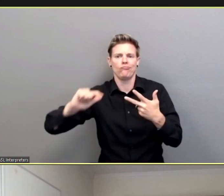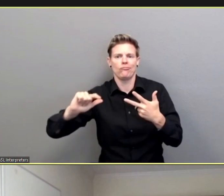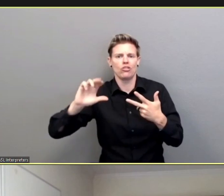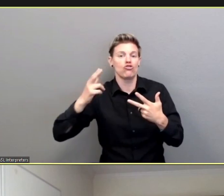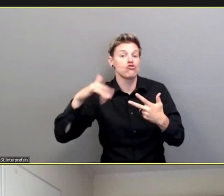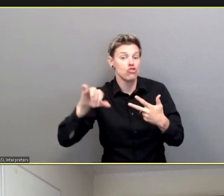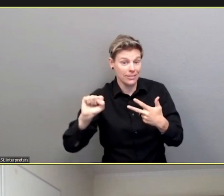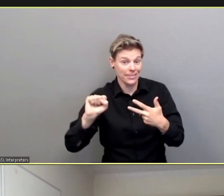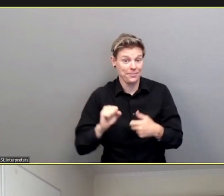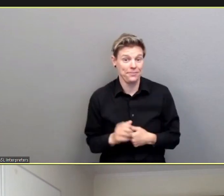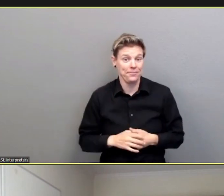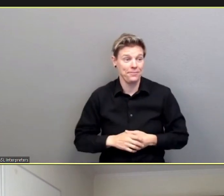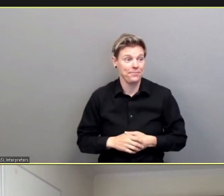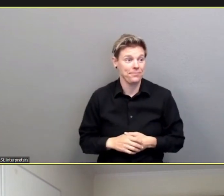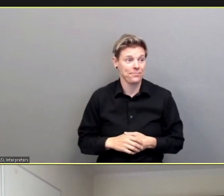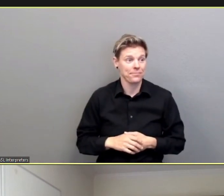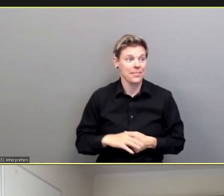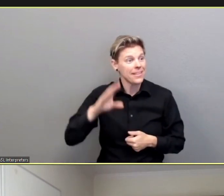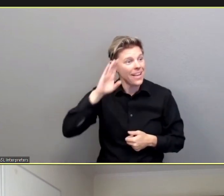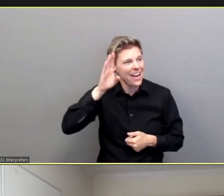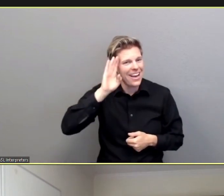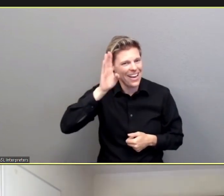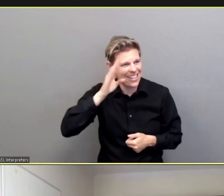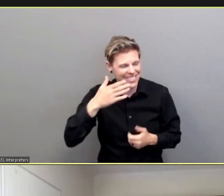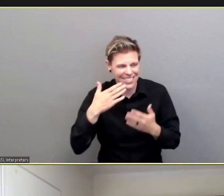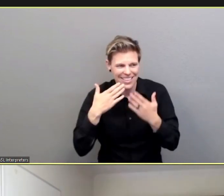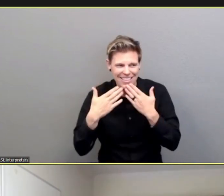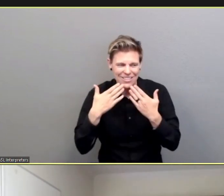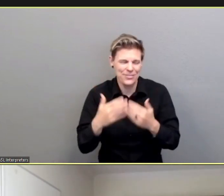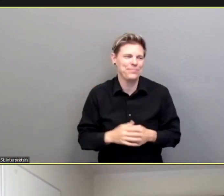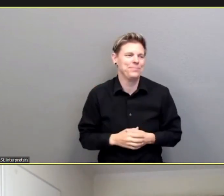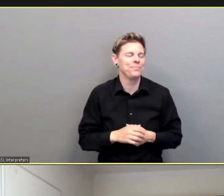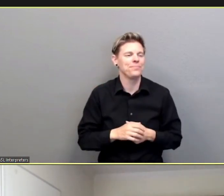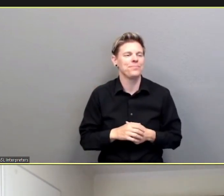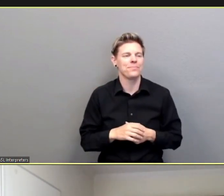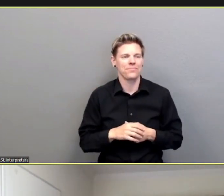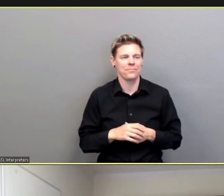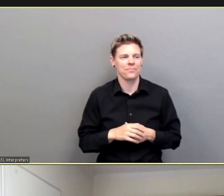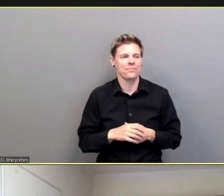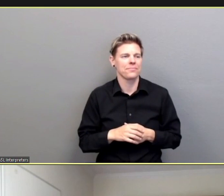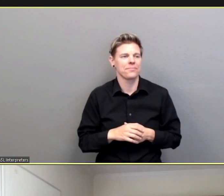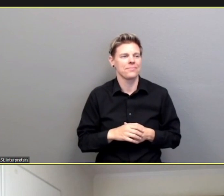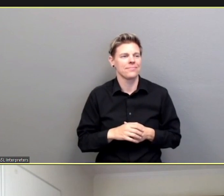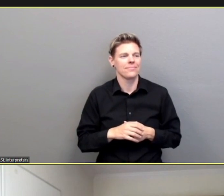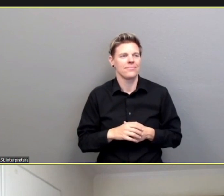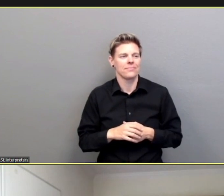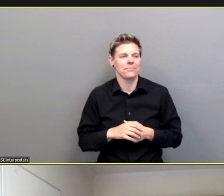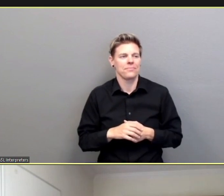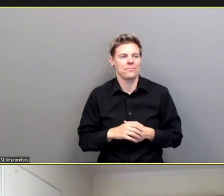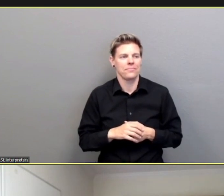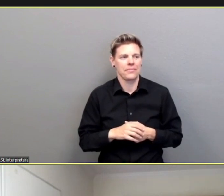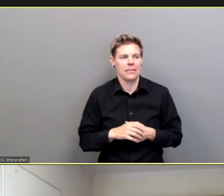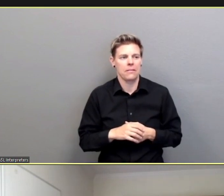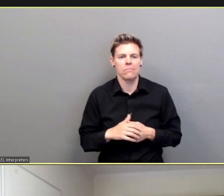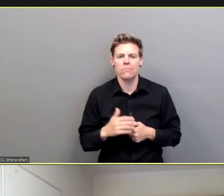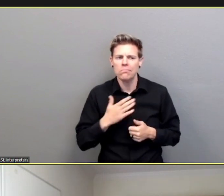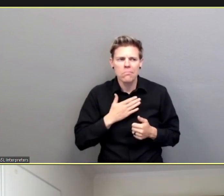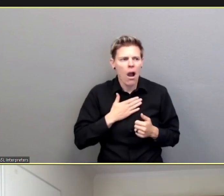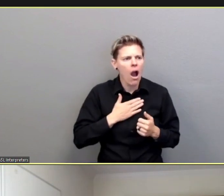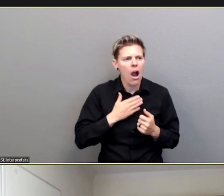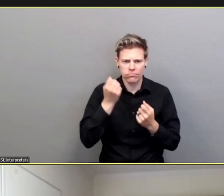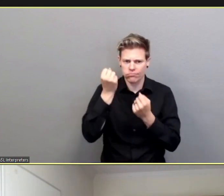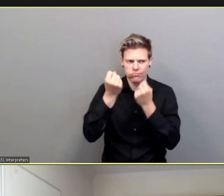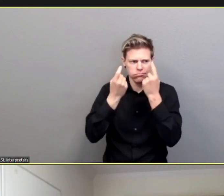Hi, thank you for taking my question. It's my understanding that a top official at UNM Health